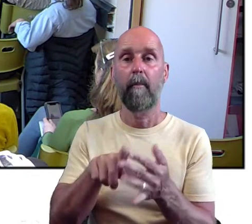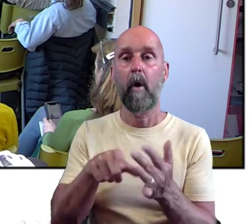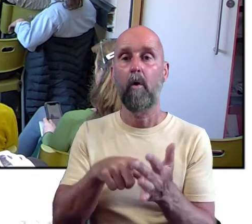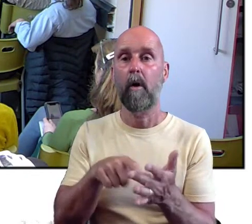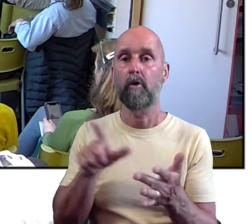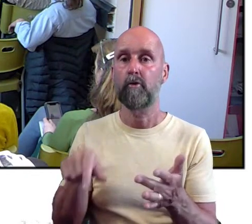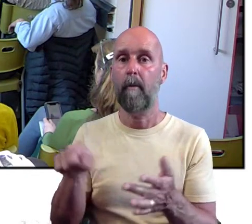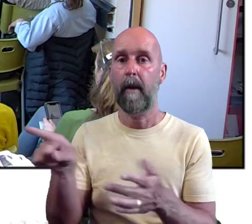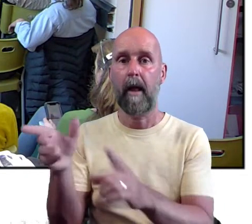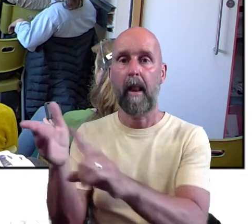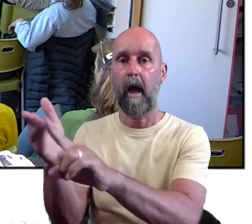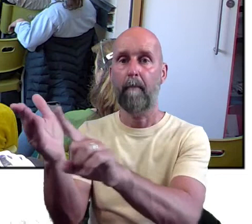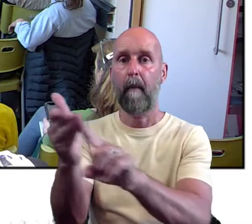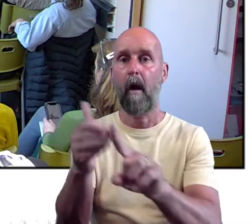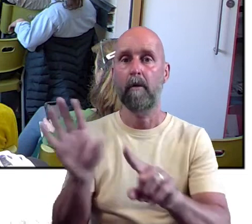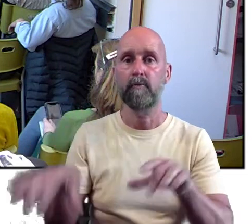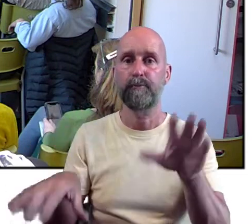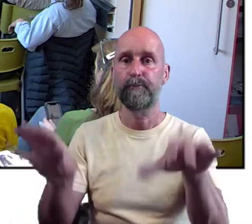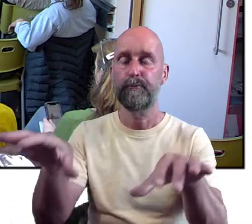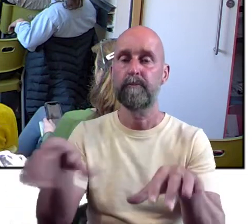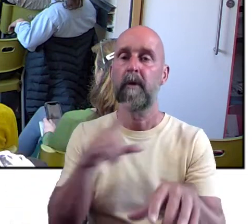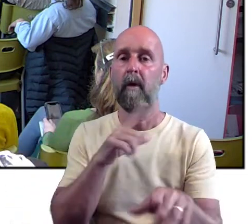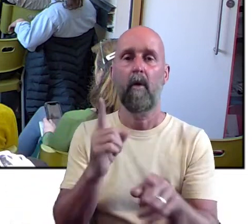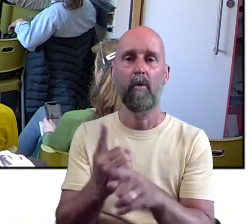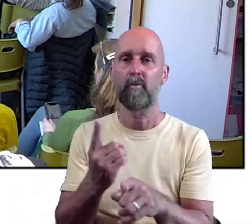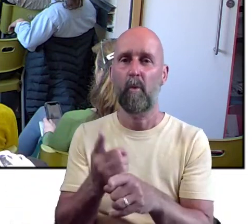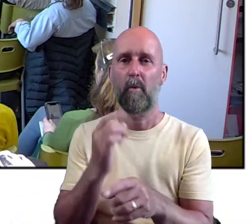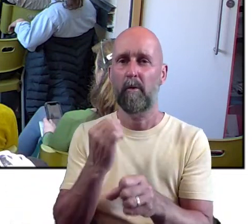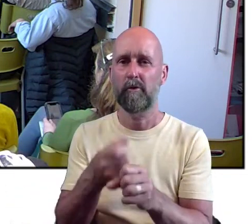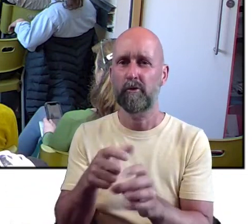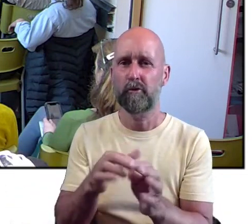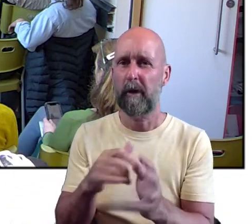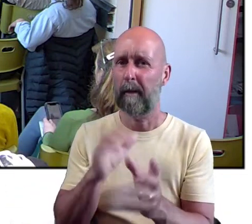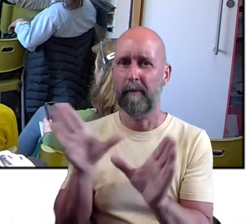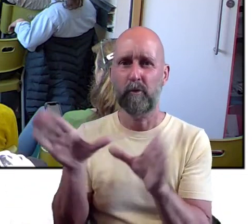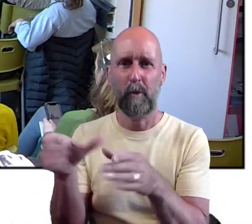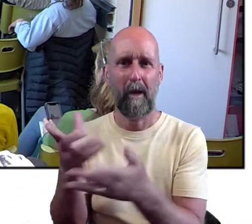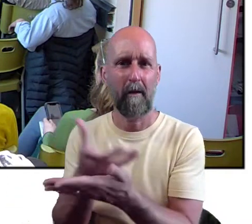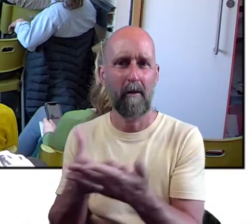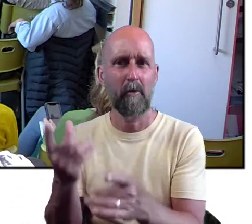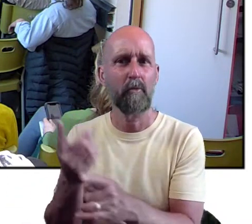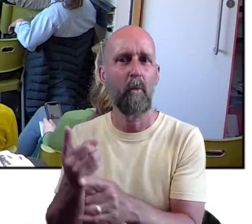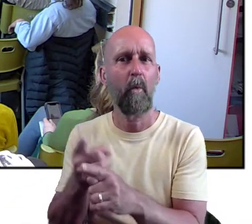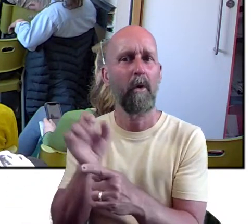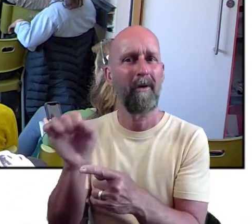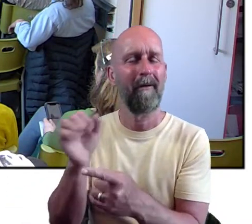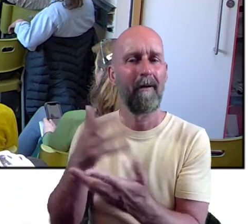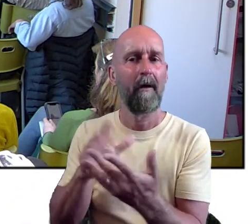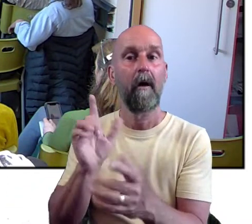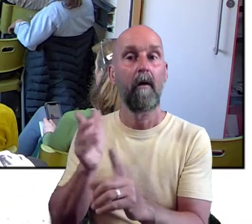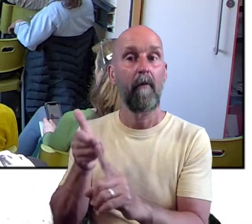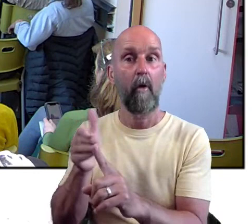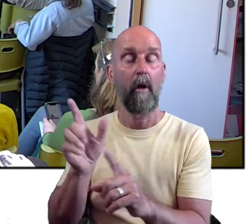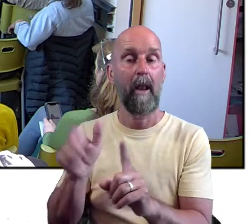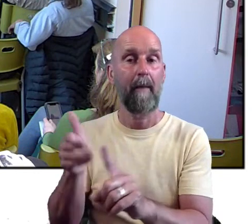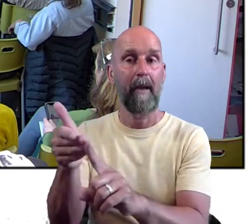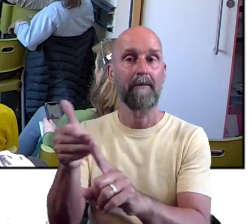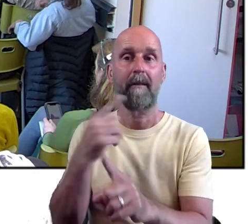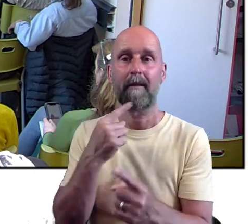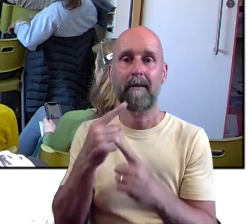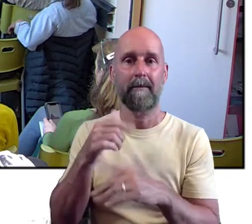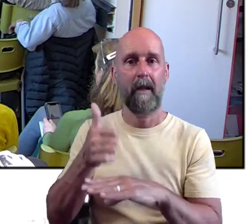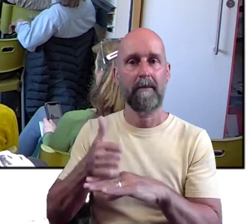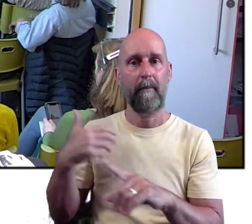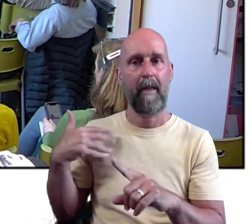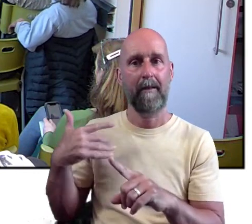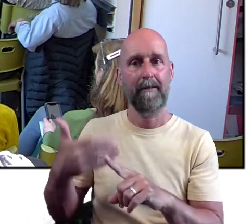landmarks. And there are also gyms where you can interact with other players, and they're also based on landmarks. So it's based on a database that's been